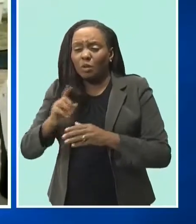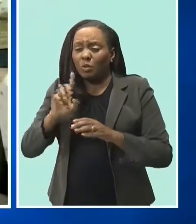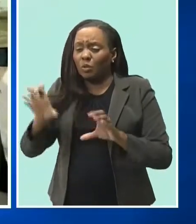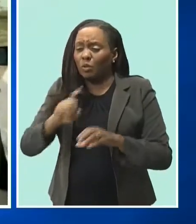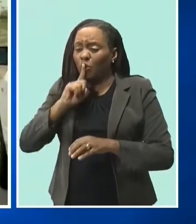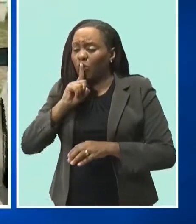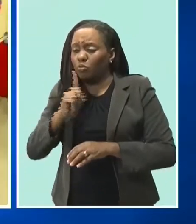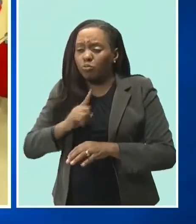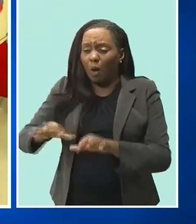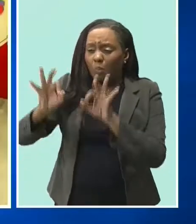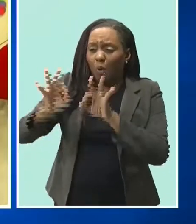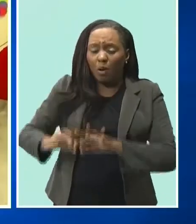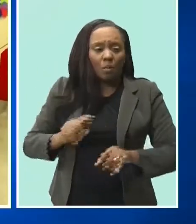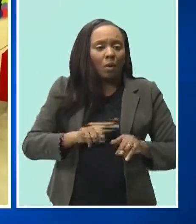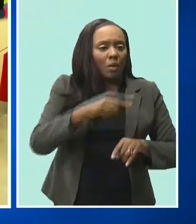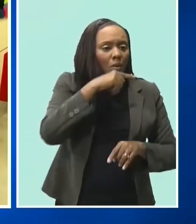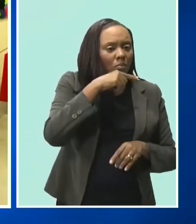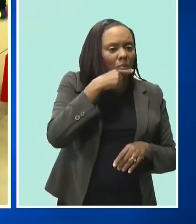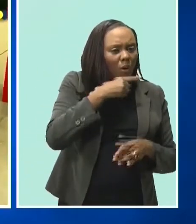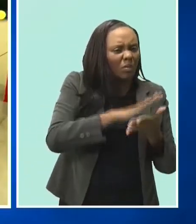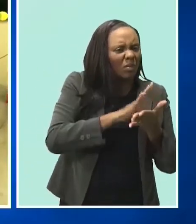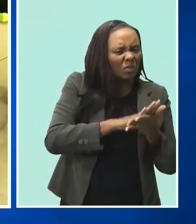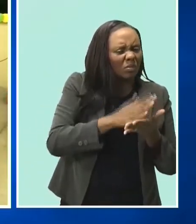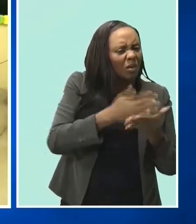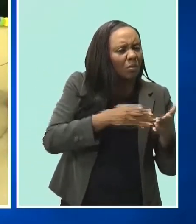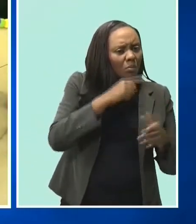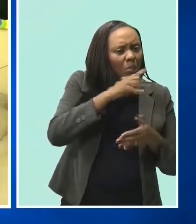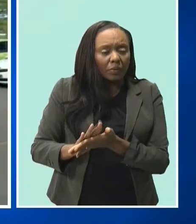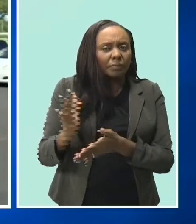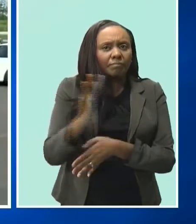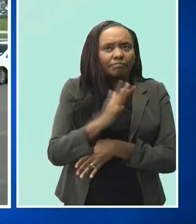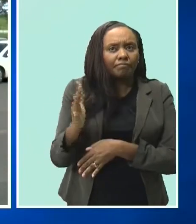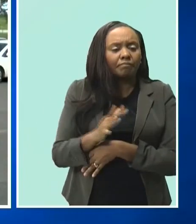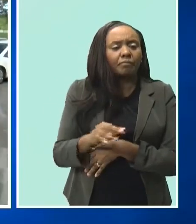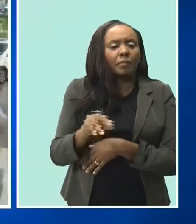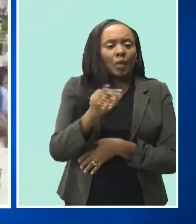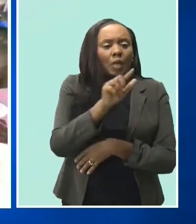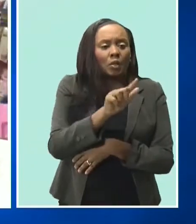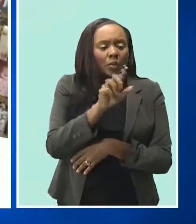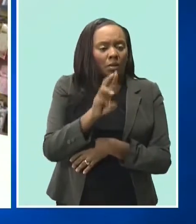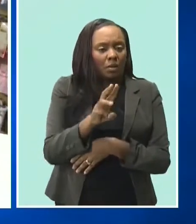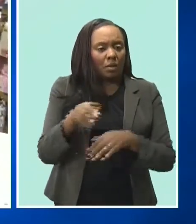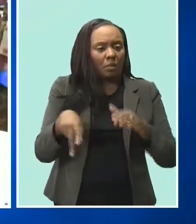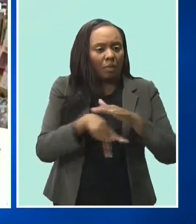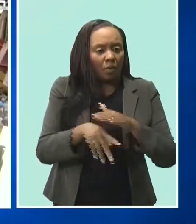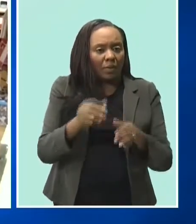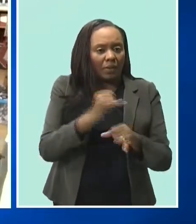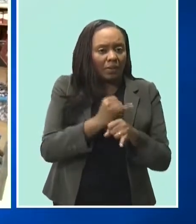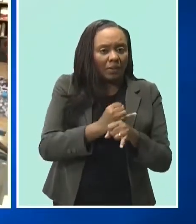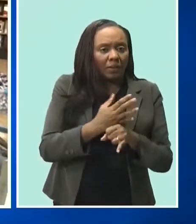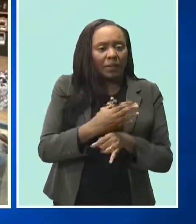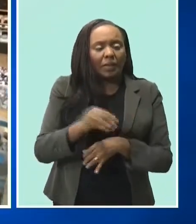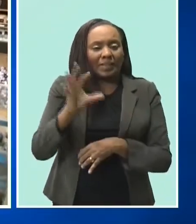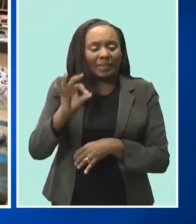Barbados is set to see a significant increase in milk production over the coming months. The opportunity comes with the importation